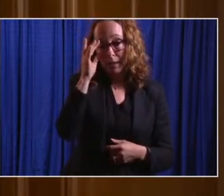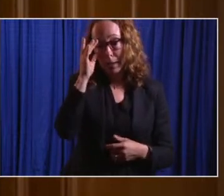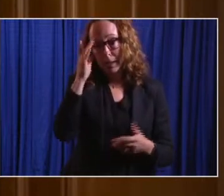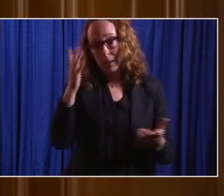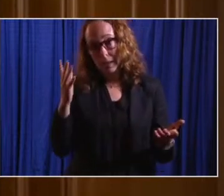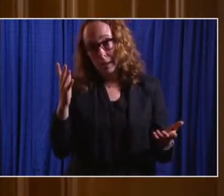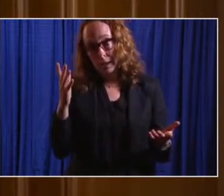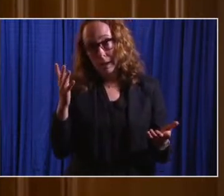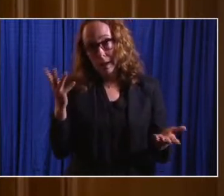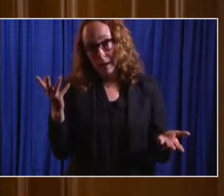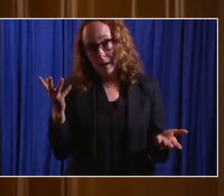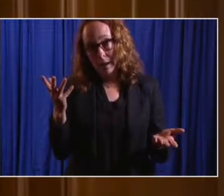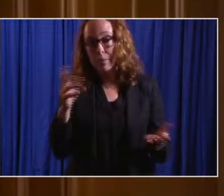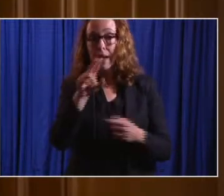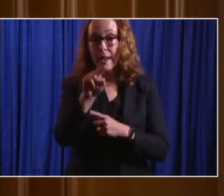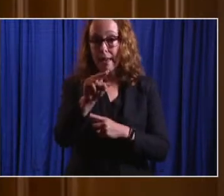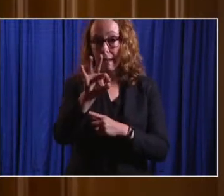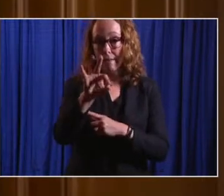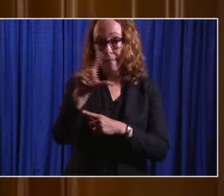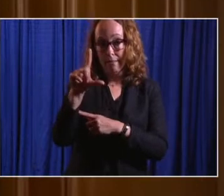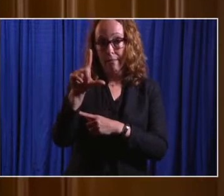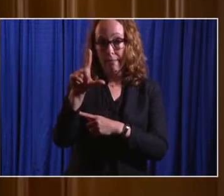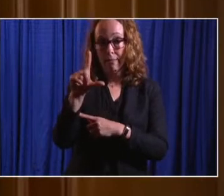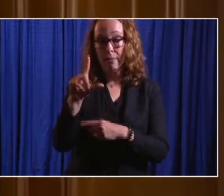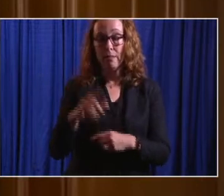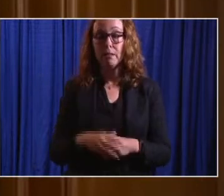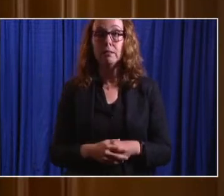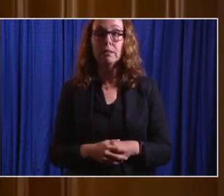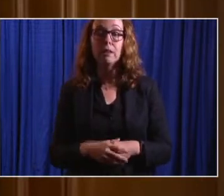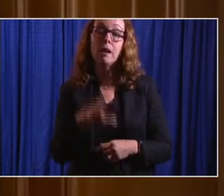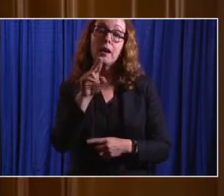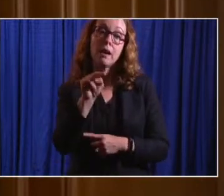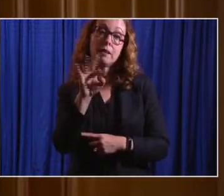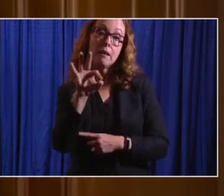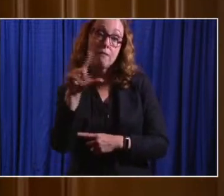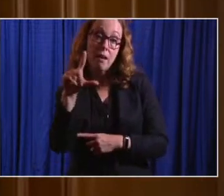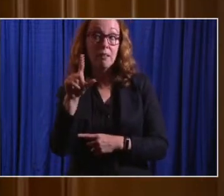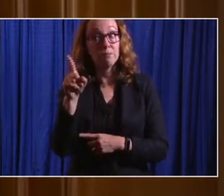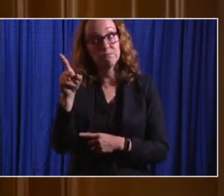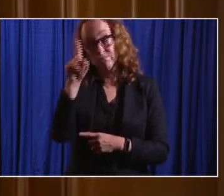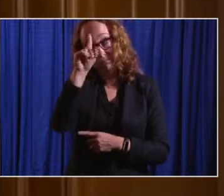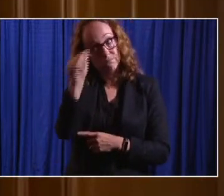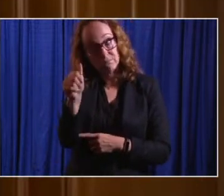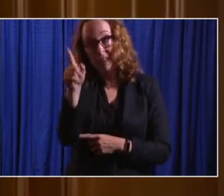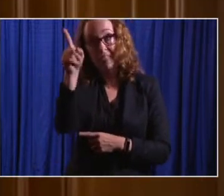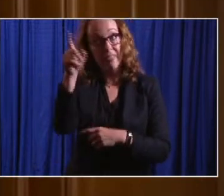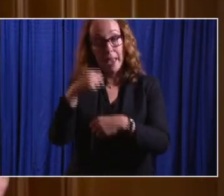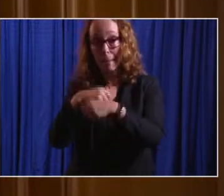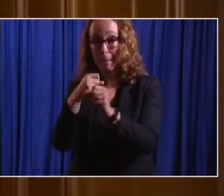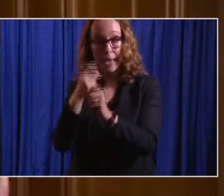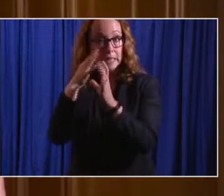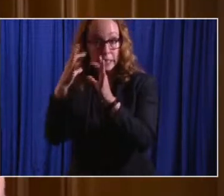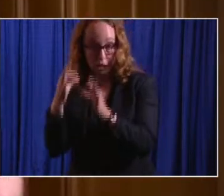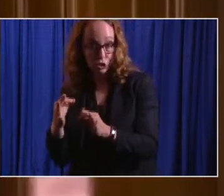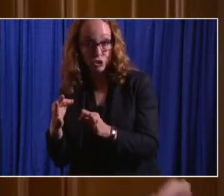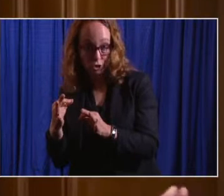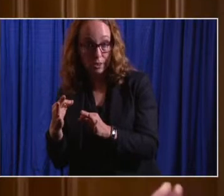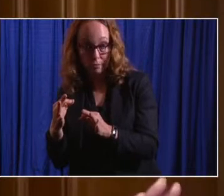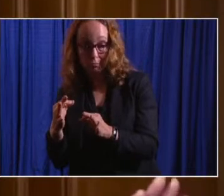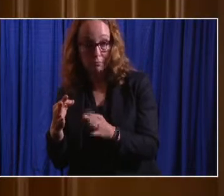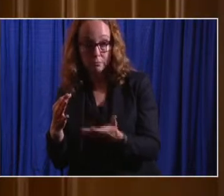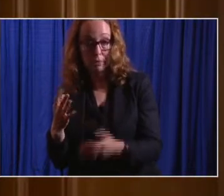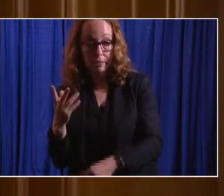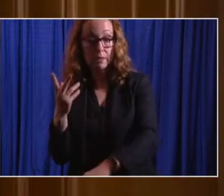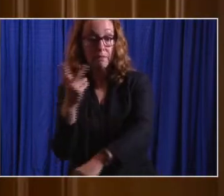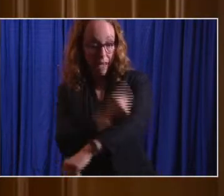what you saw with the NFL. The NFL made a decision. If you're vaccinated, you can